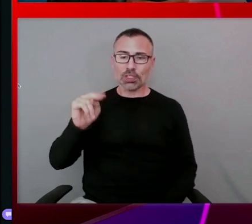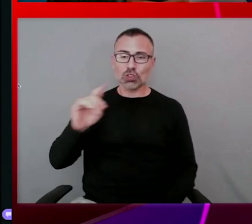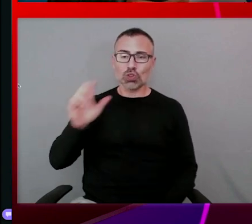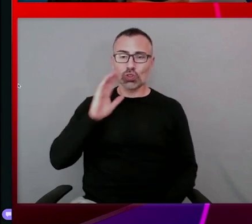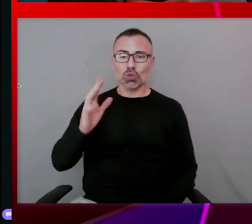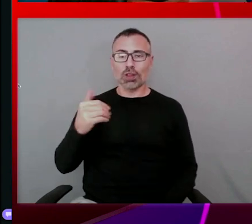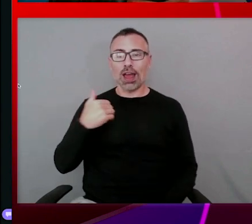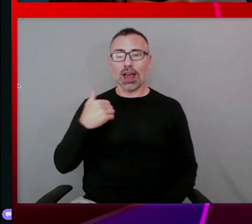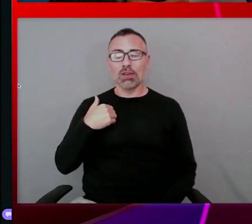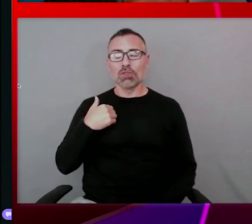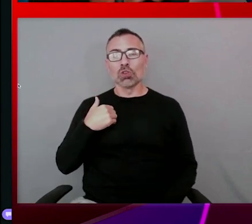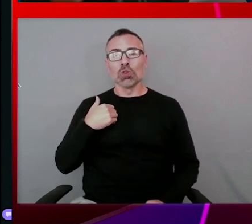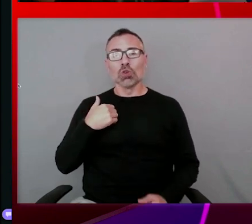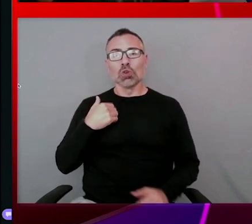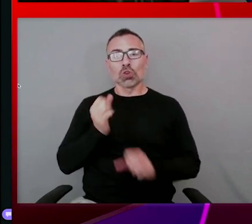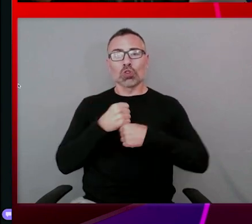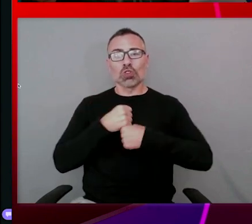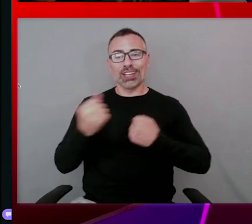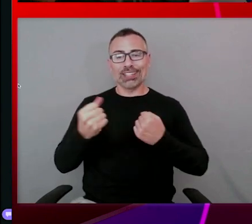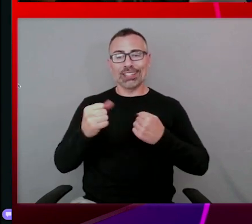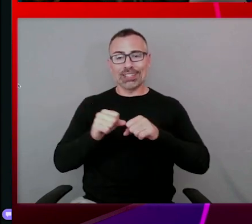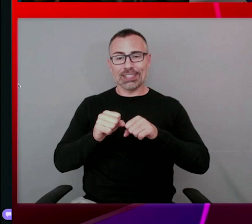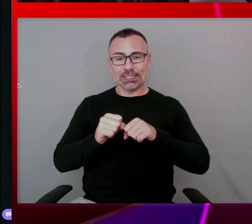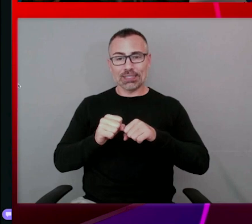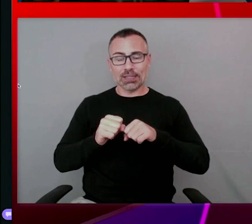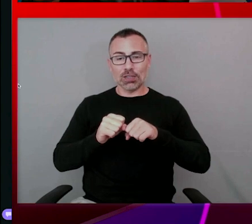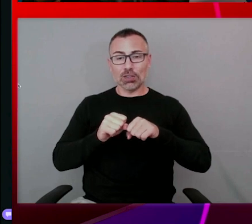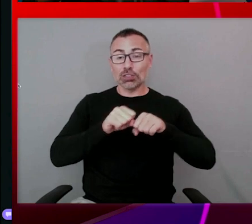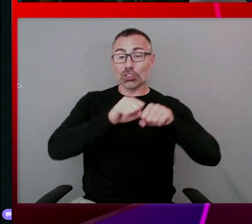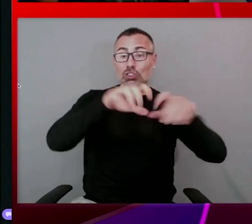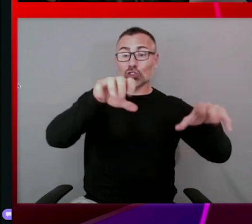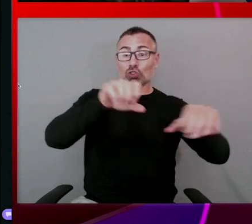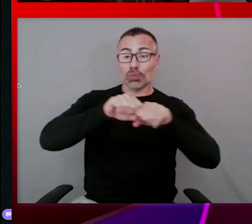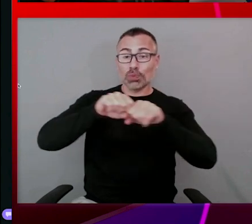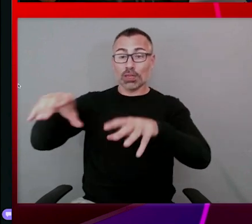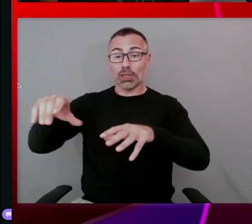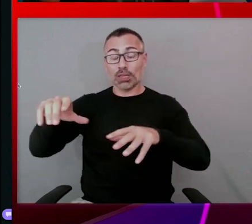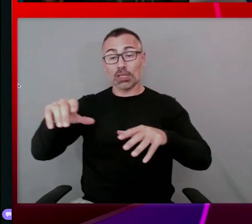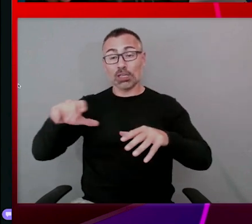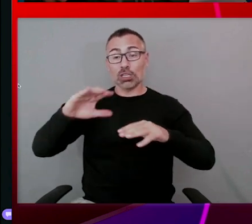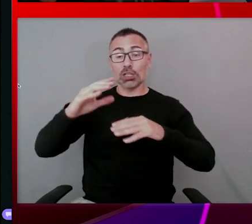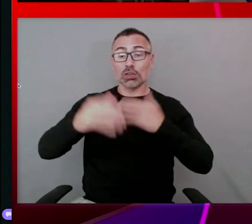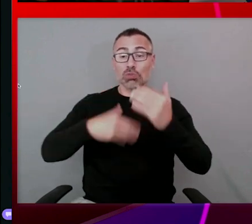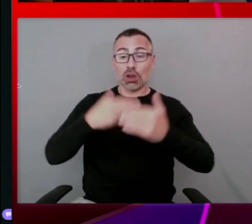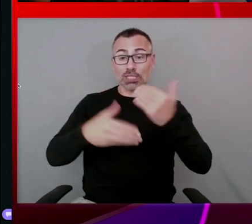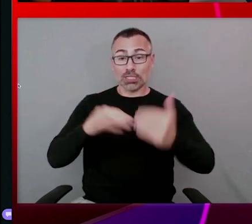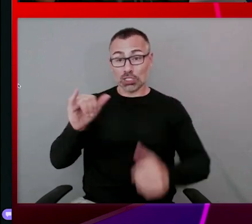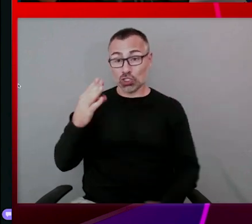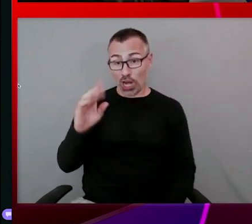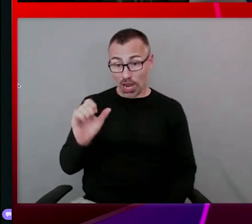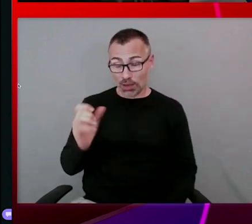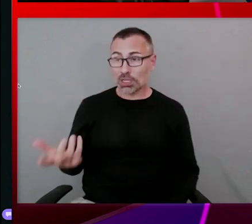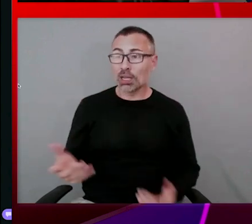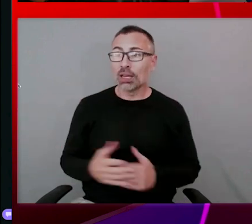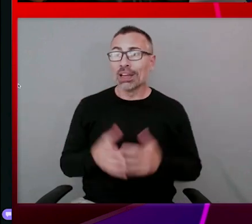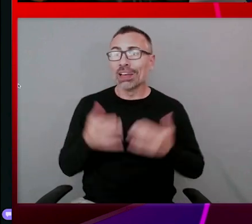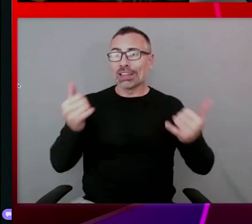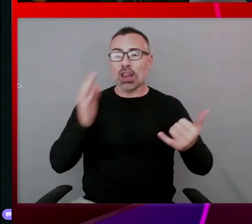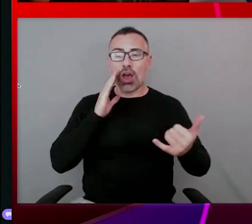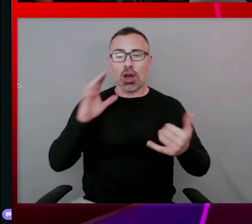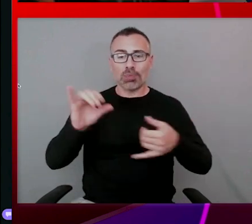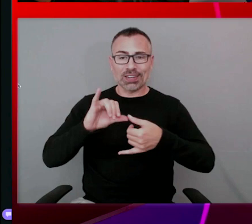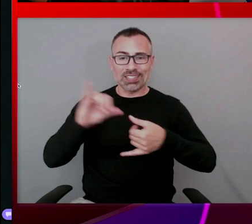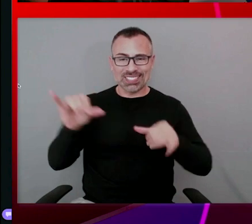jobs right at the top. So these are fully managed Spark jobs. And now you say that, okay, now I'm going to scale, but I'm going to scale on a larger data